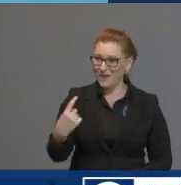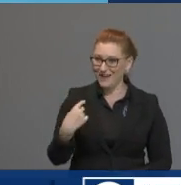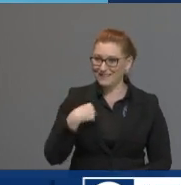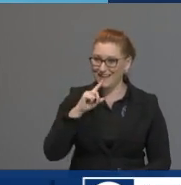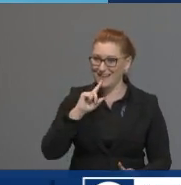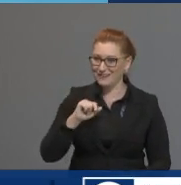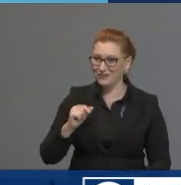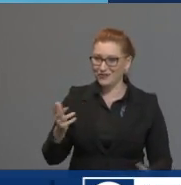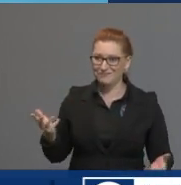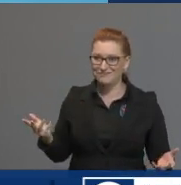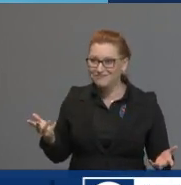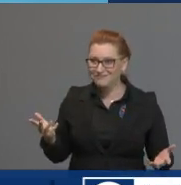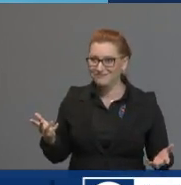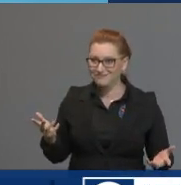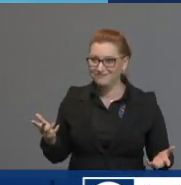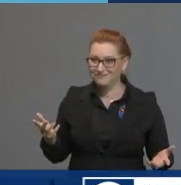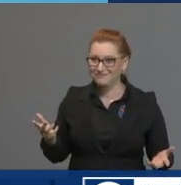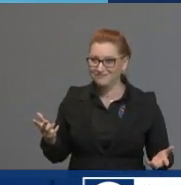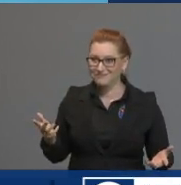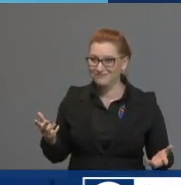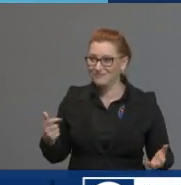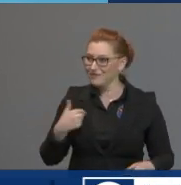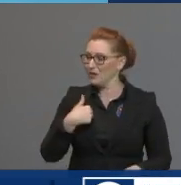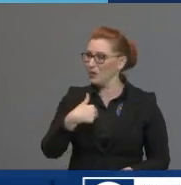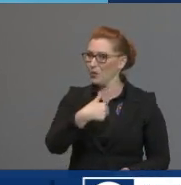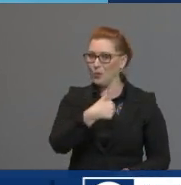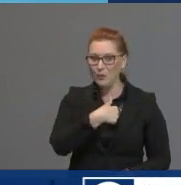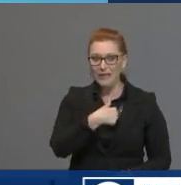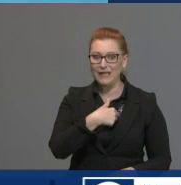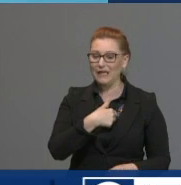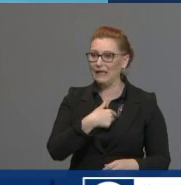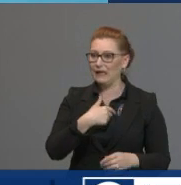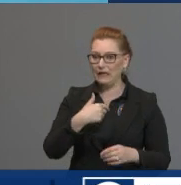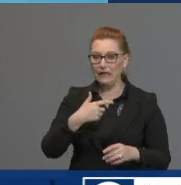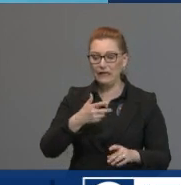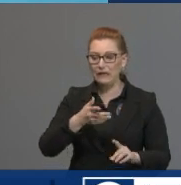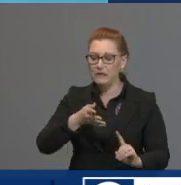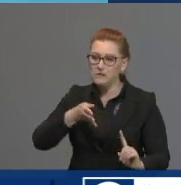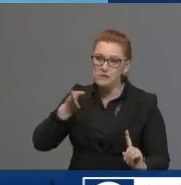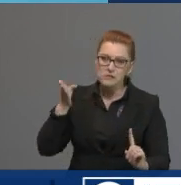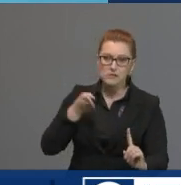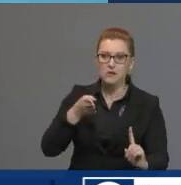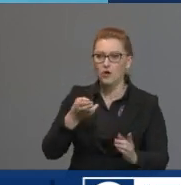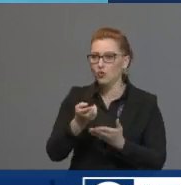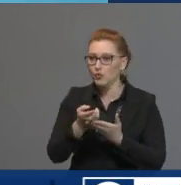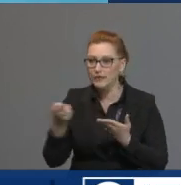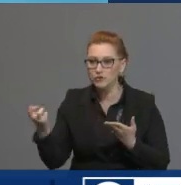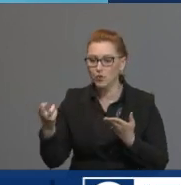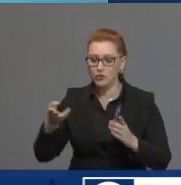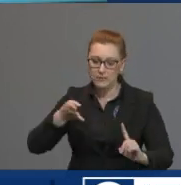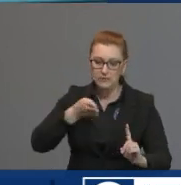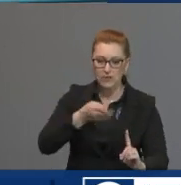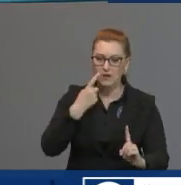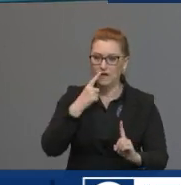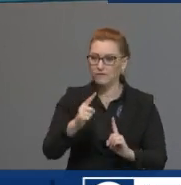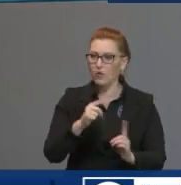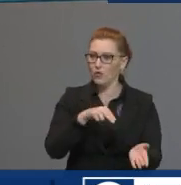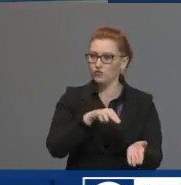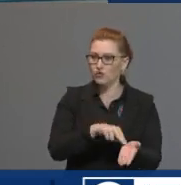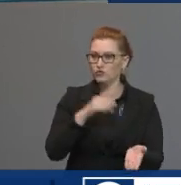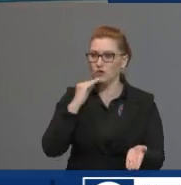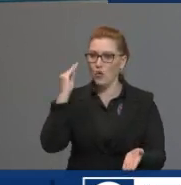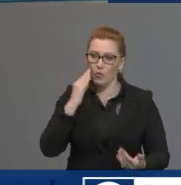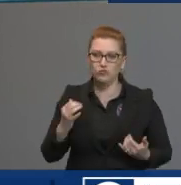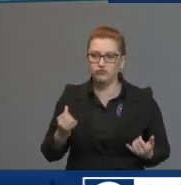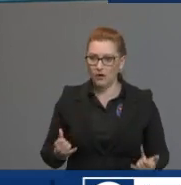to ask the questions. I get to answer the questions. We're putting every resource possible towards long-term